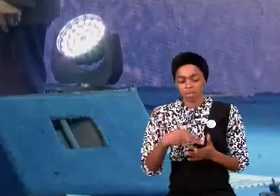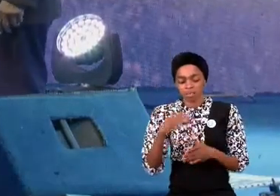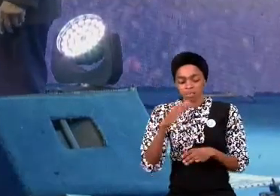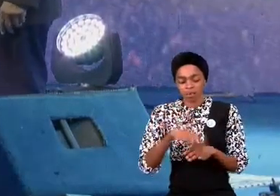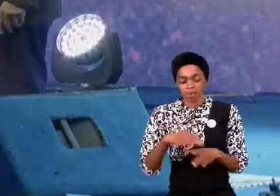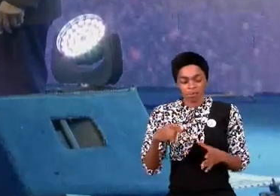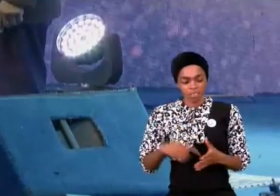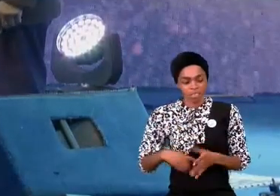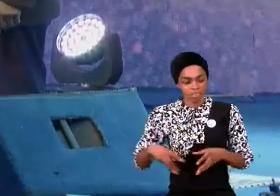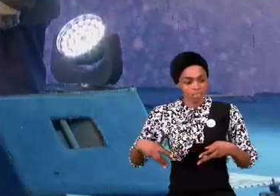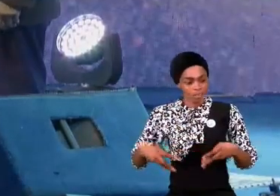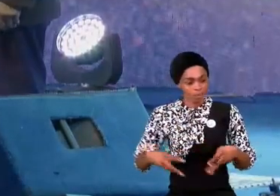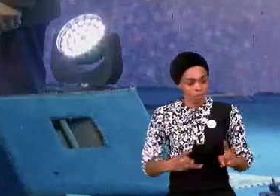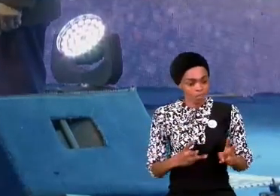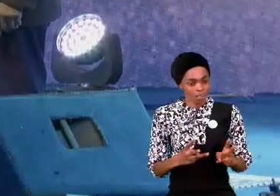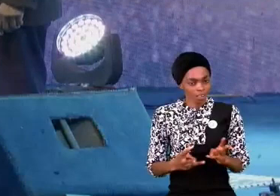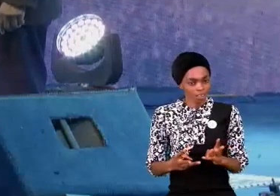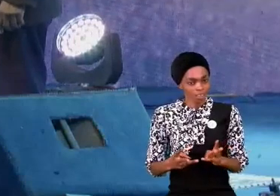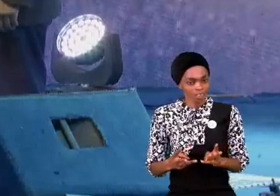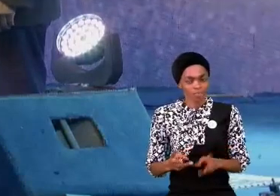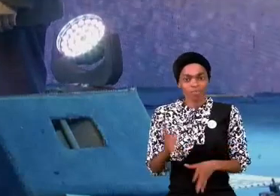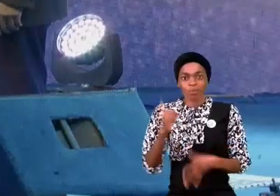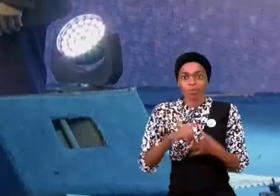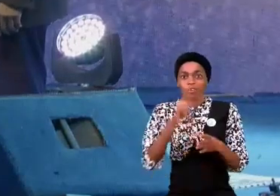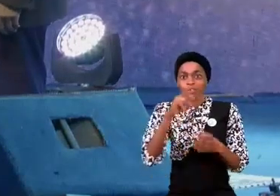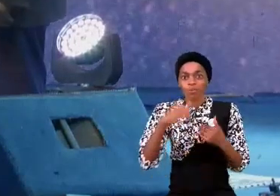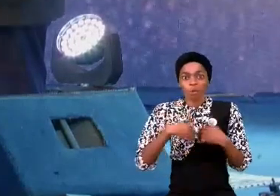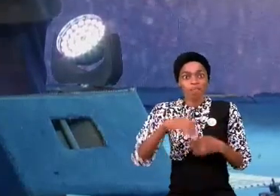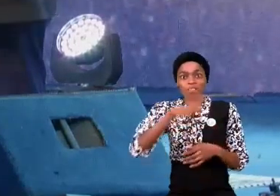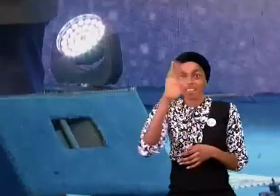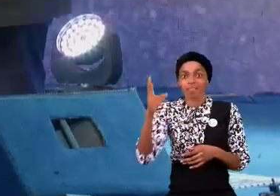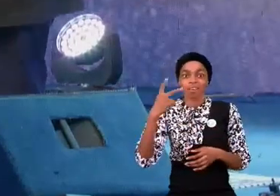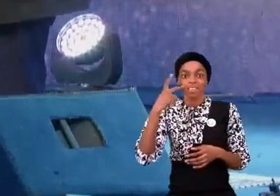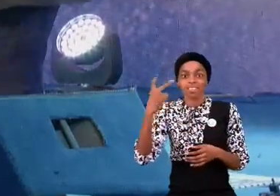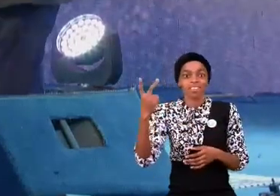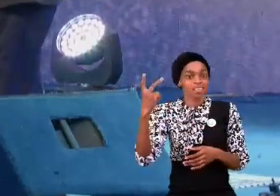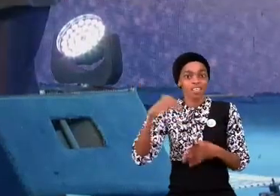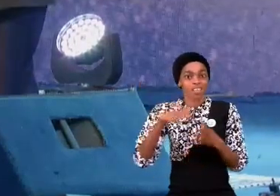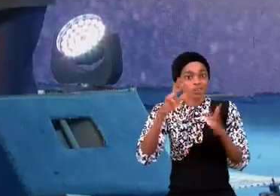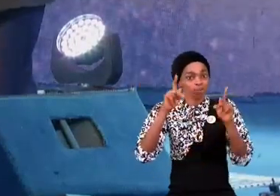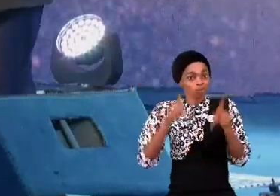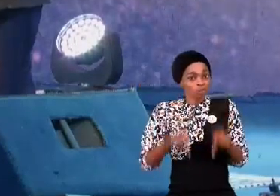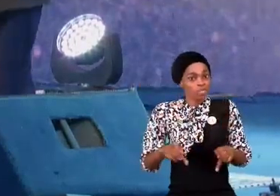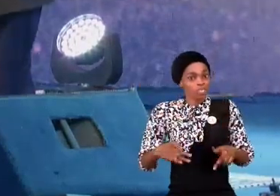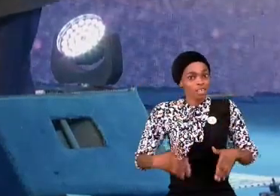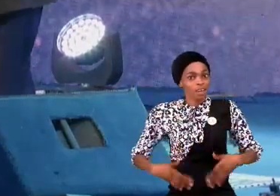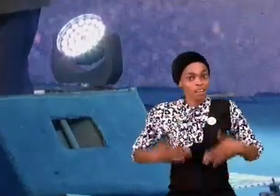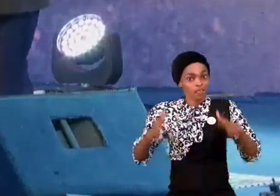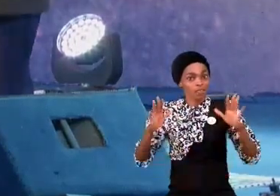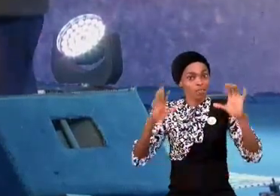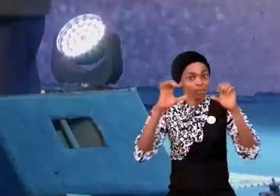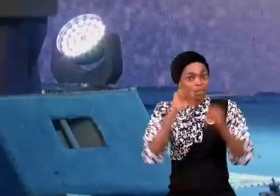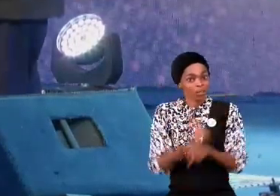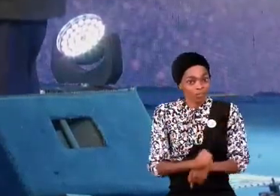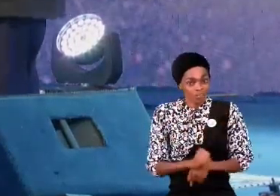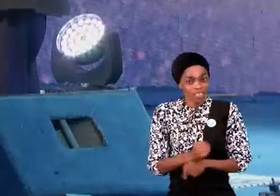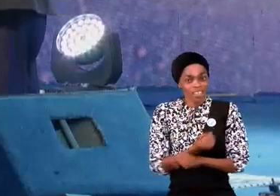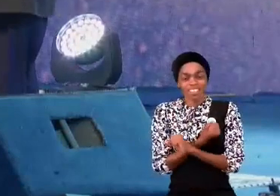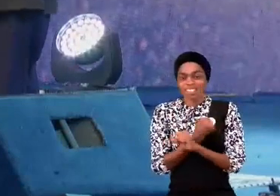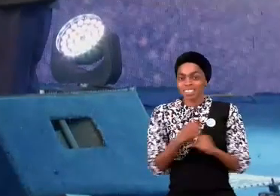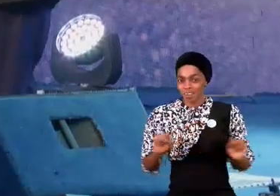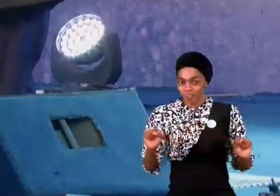Miracle, salvation, deliverance, redemption that you have never experienced in your